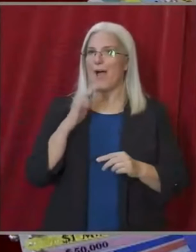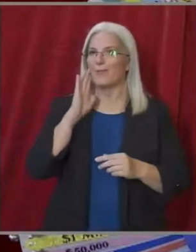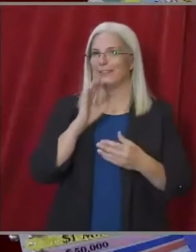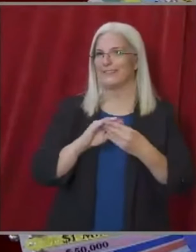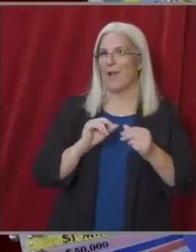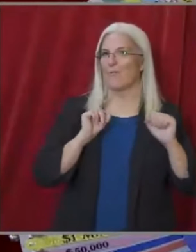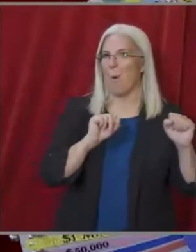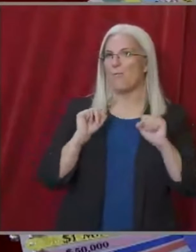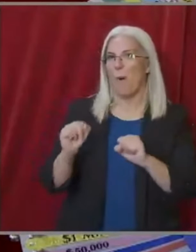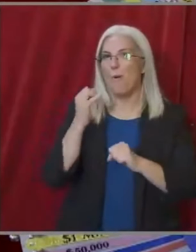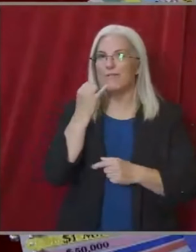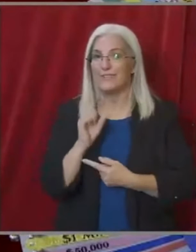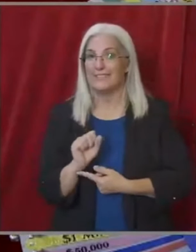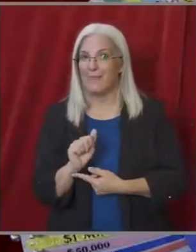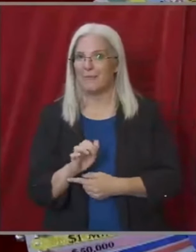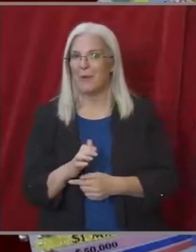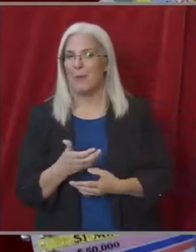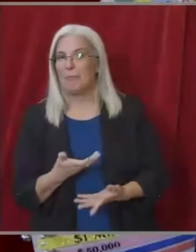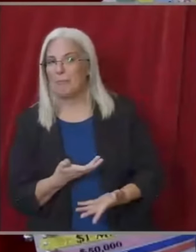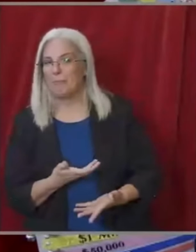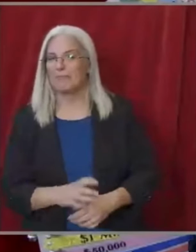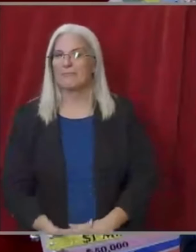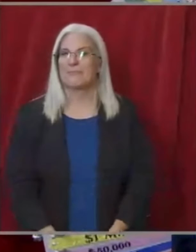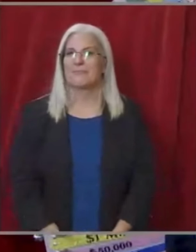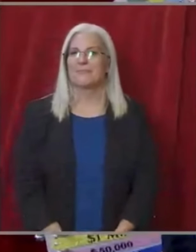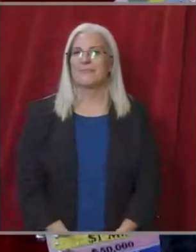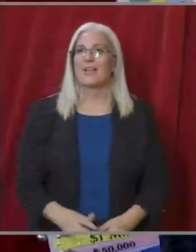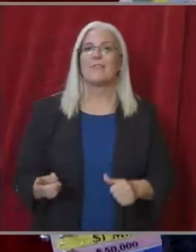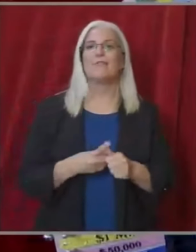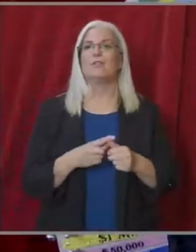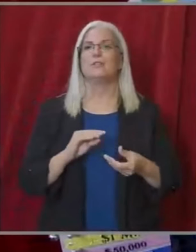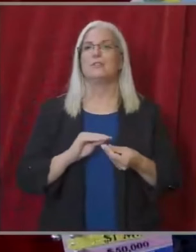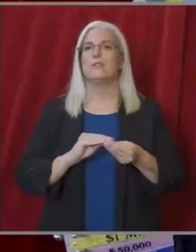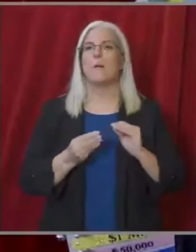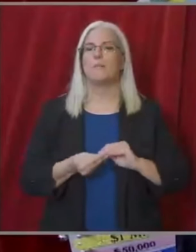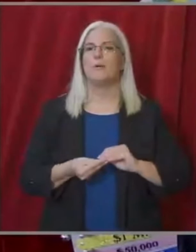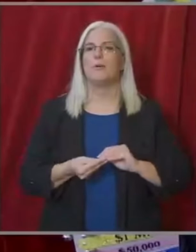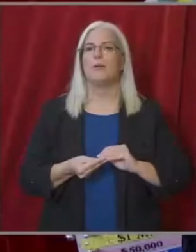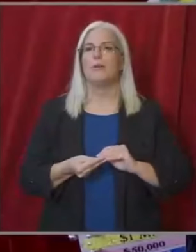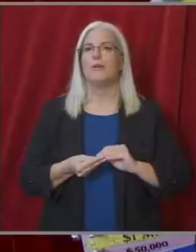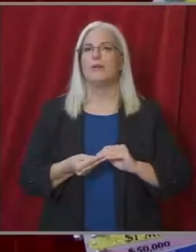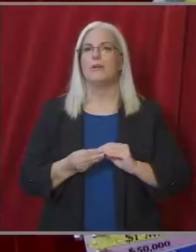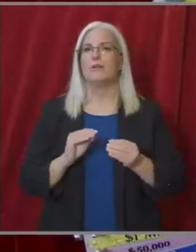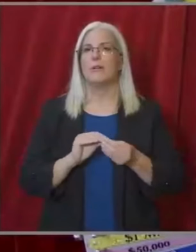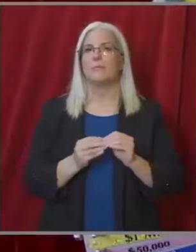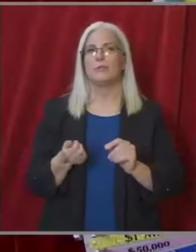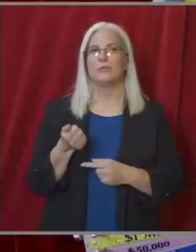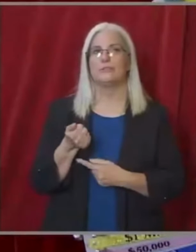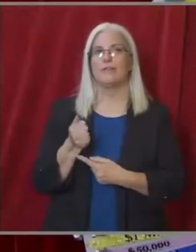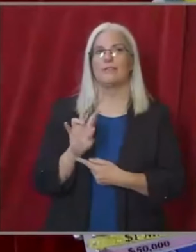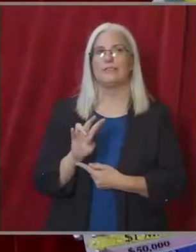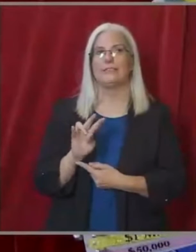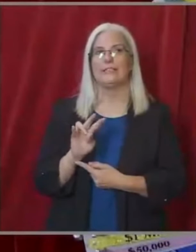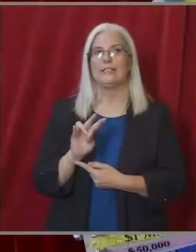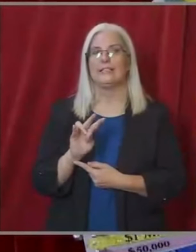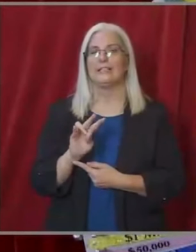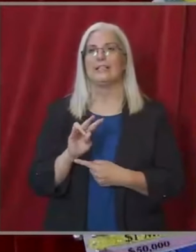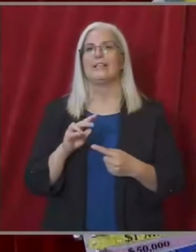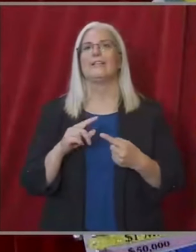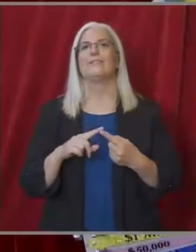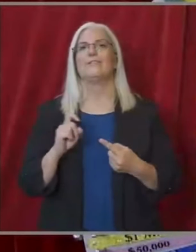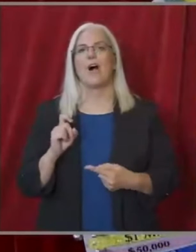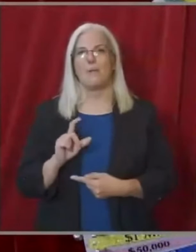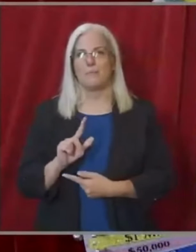Okay. All right. The first number here is number 17. Woo! Number